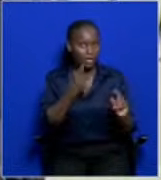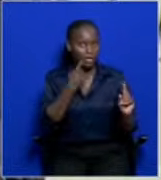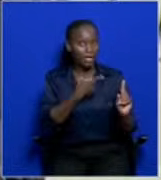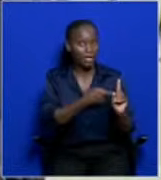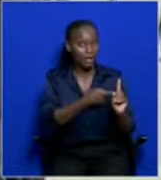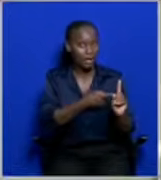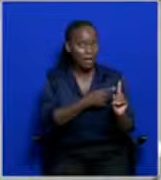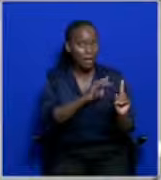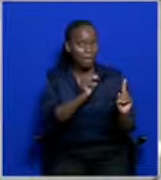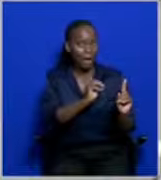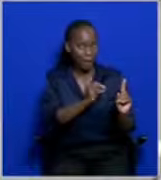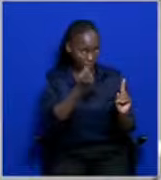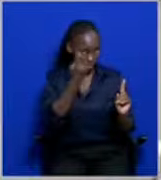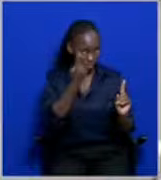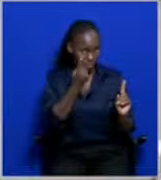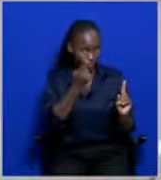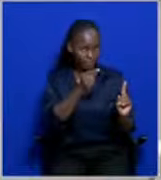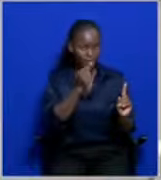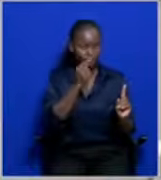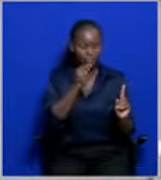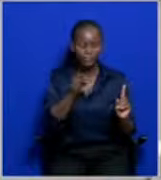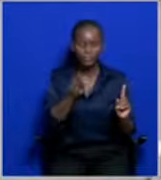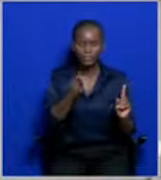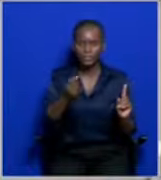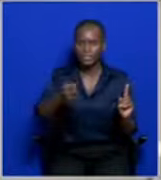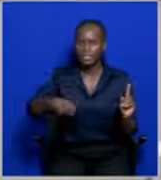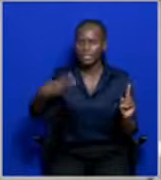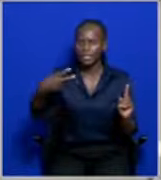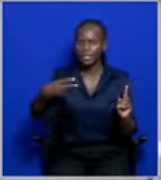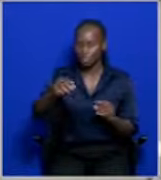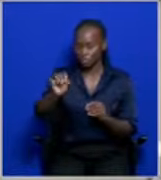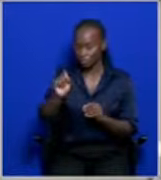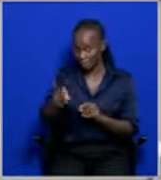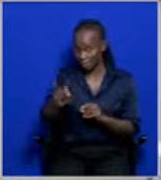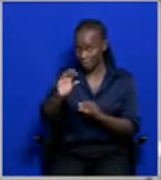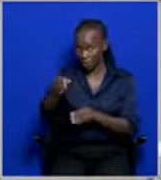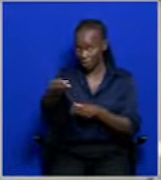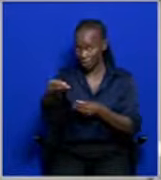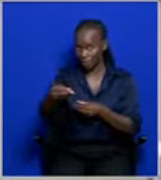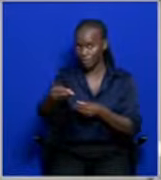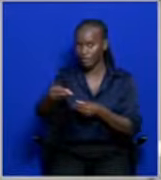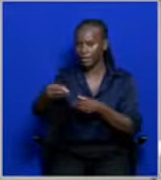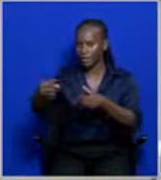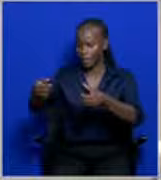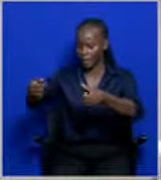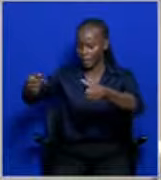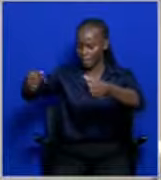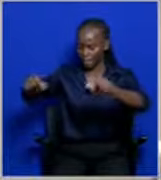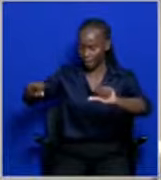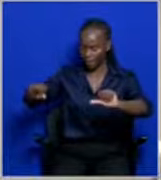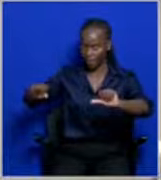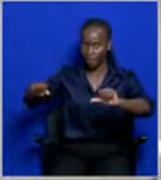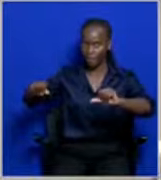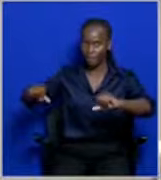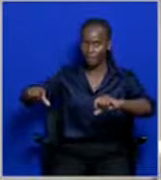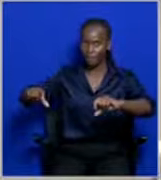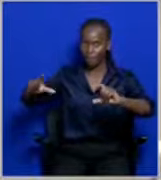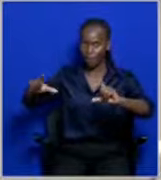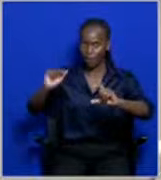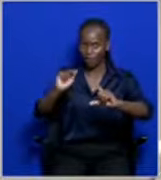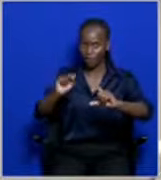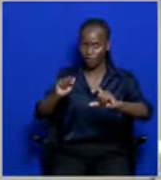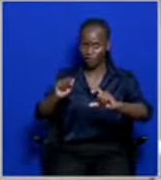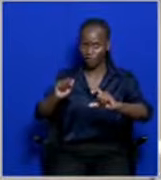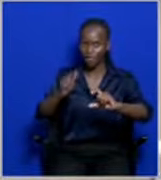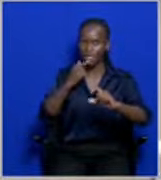at this document. You see the second paragraph. The first is just a one-liner. See the paragraph that starts with the words, "It is alleged by the